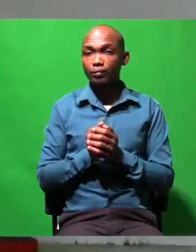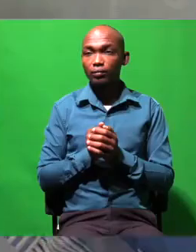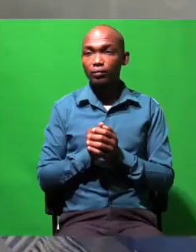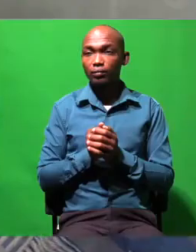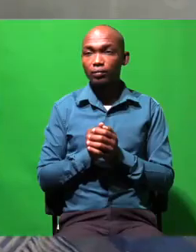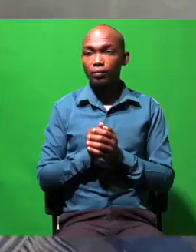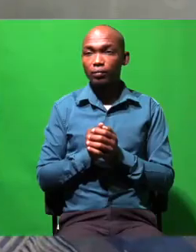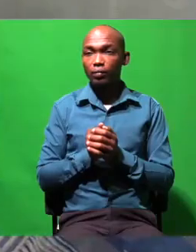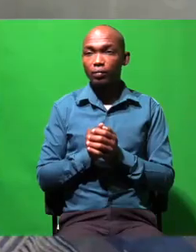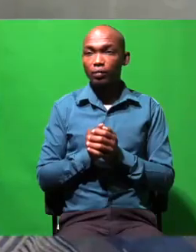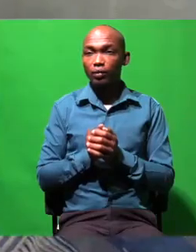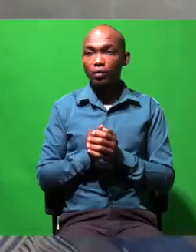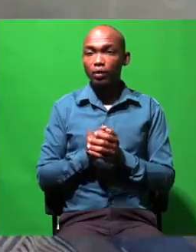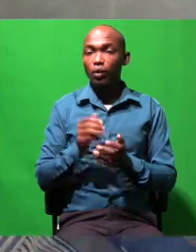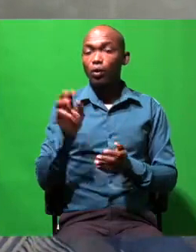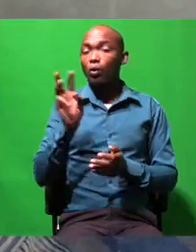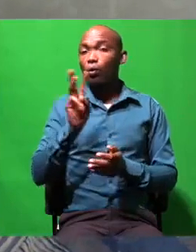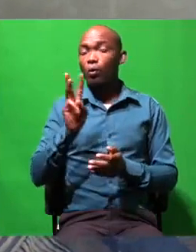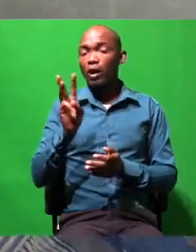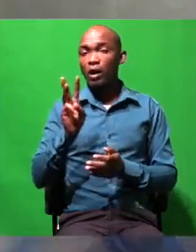Where do you think this picture has been taken?